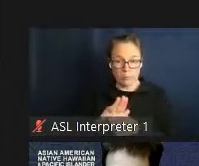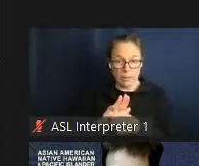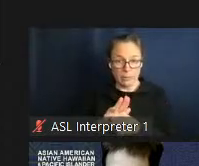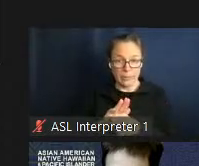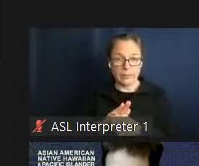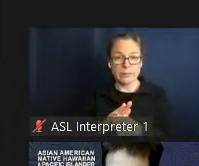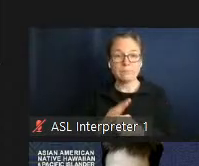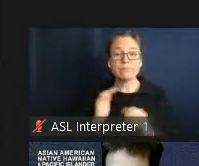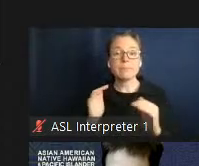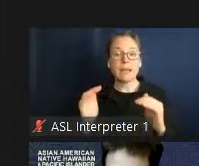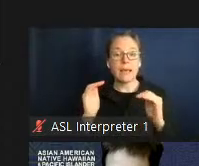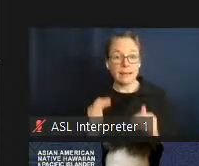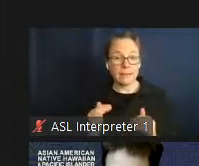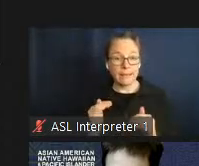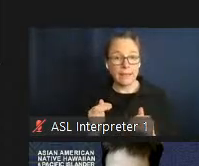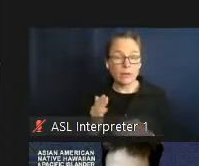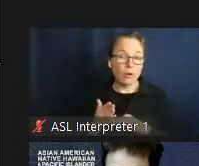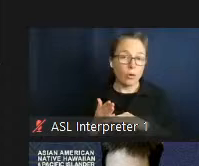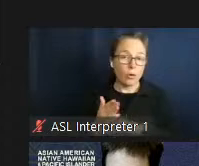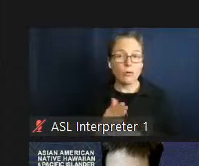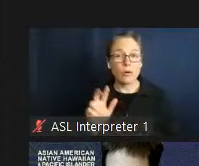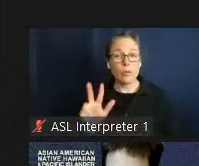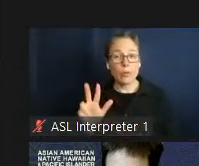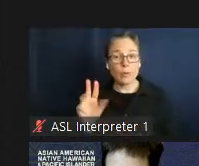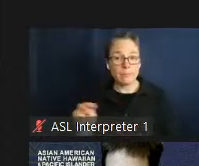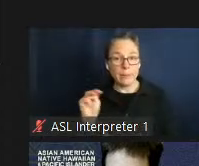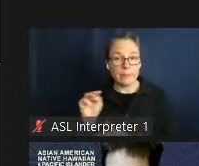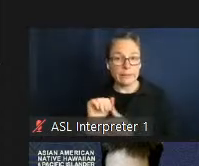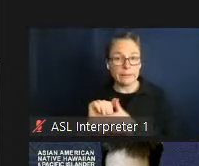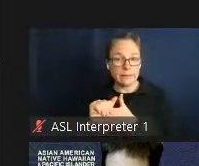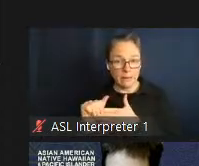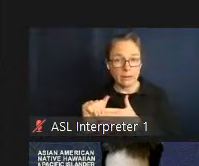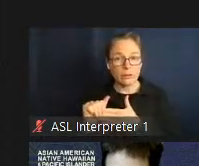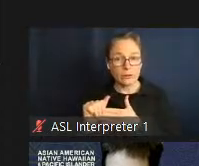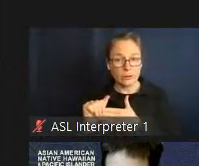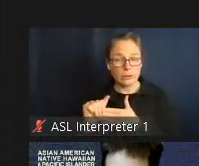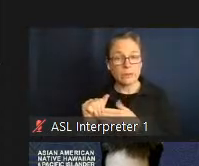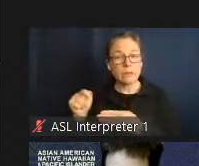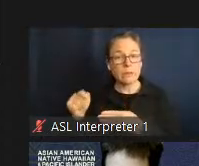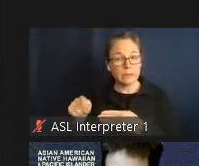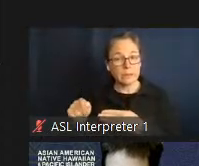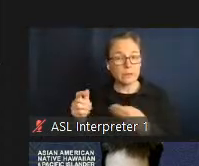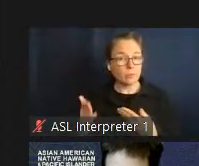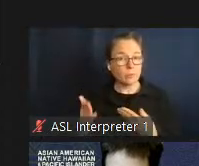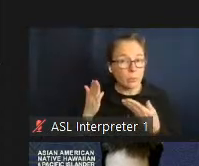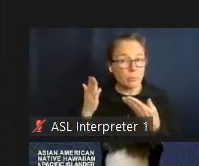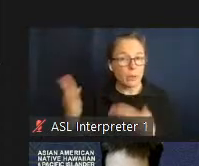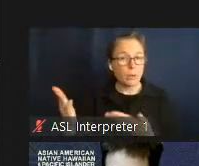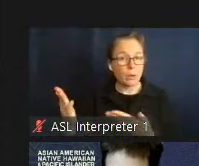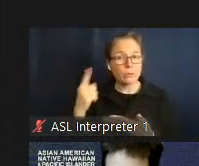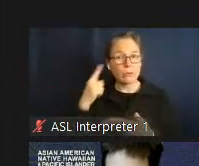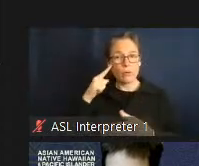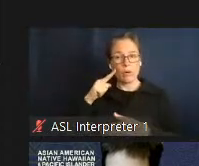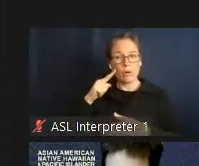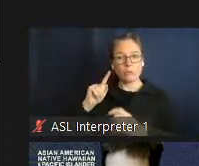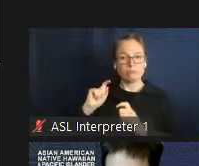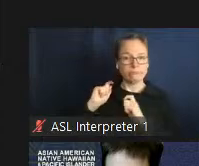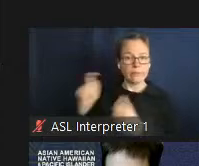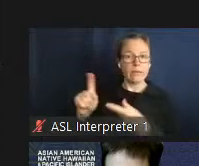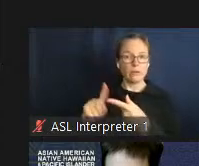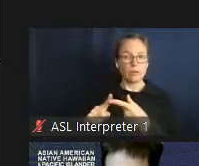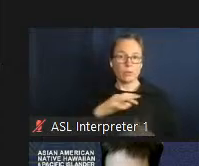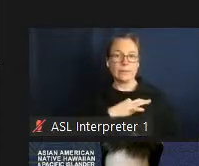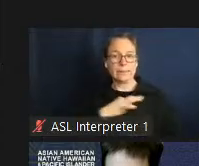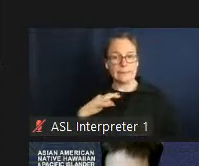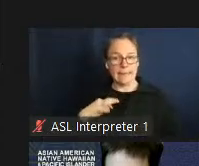Additionally, over $3 million, almost $3.5 million were proposed for investment in